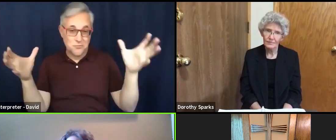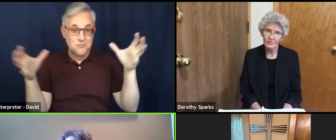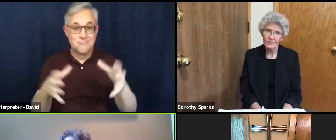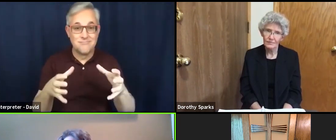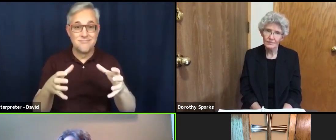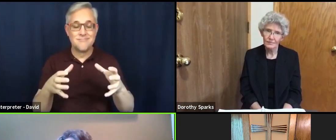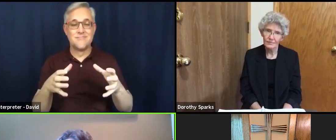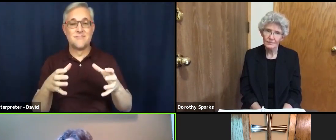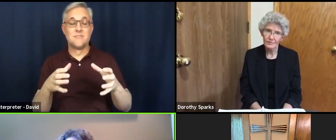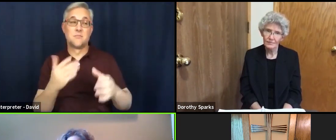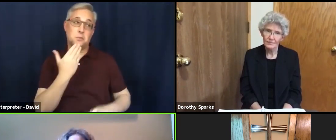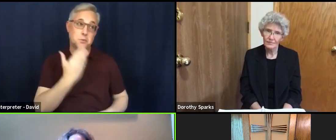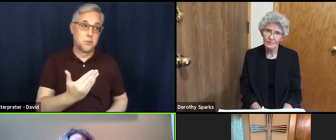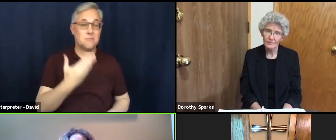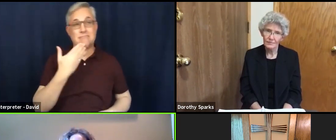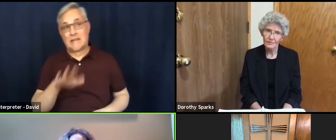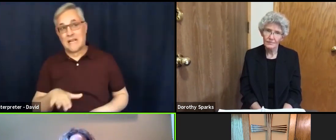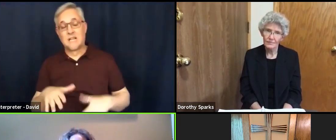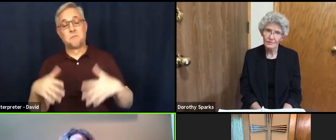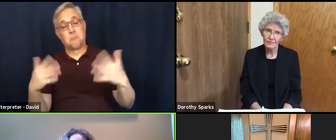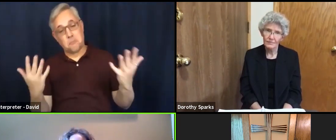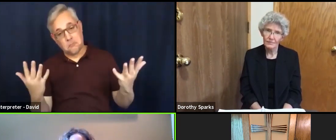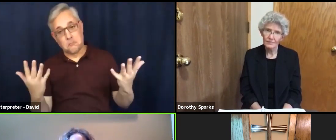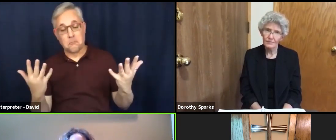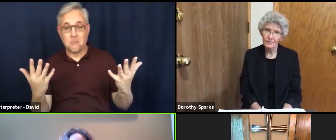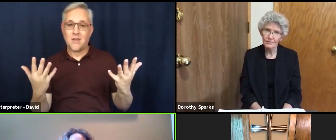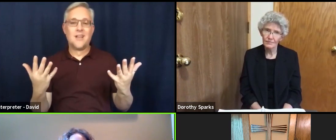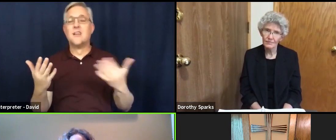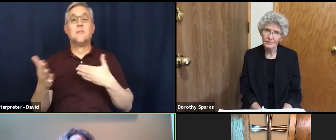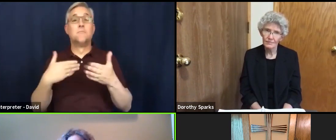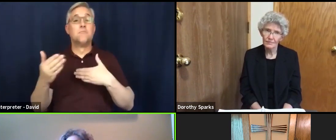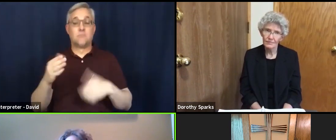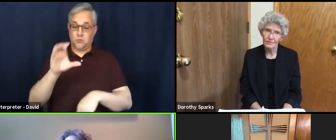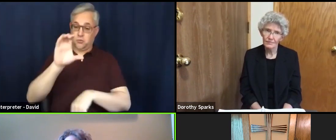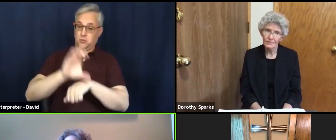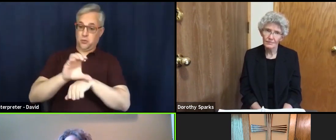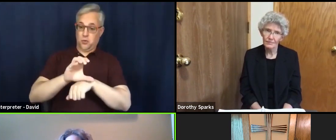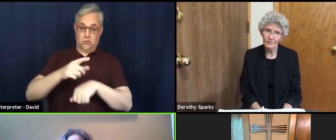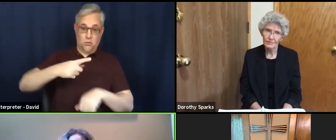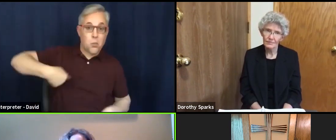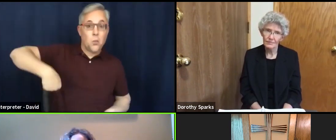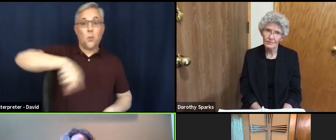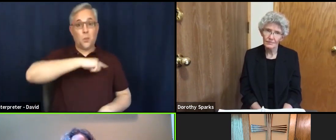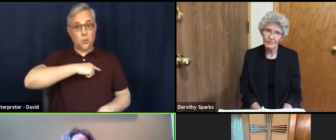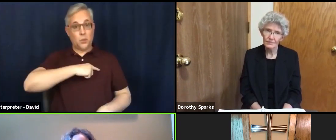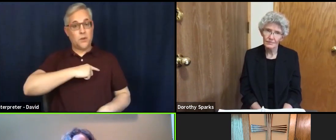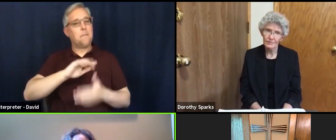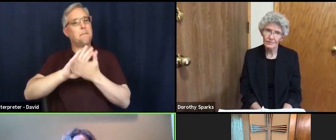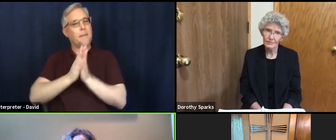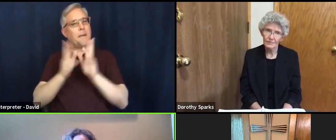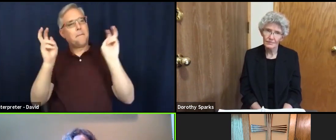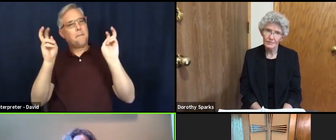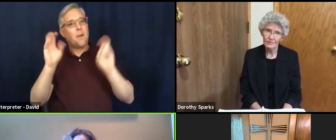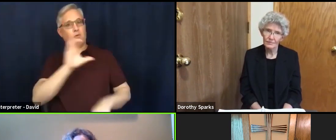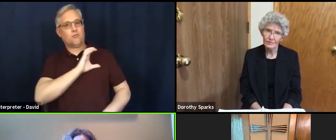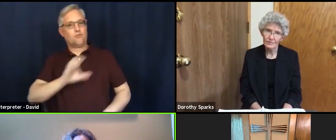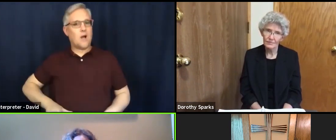worse, the church becomes the presence of Christ in the world